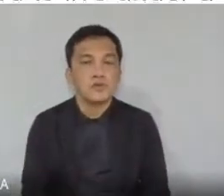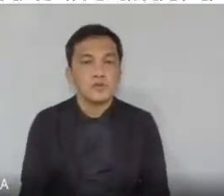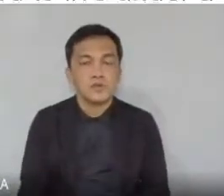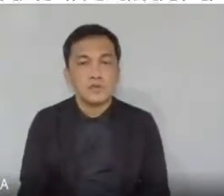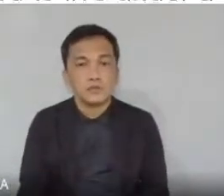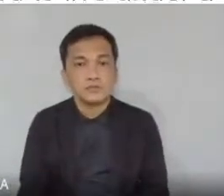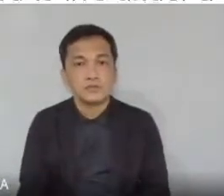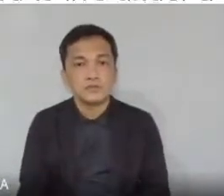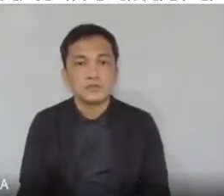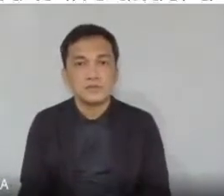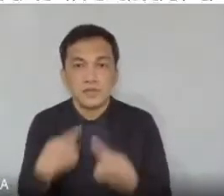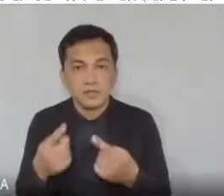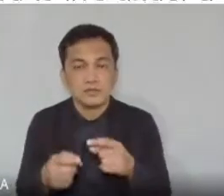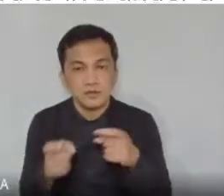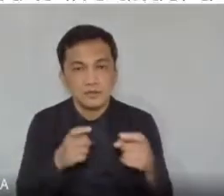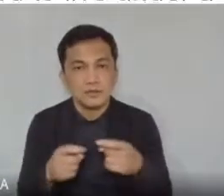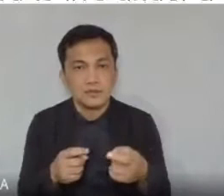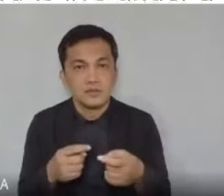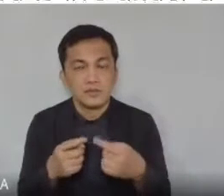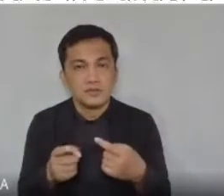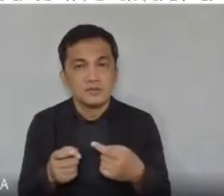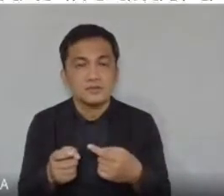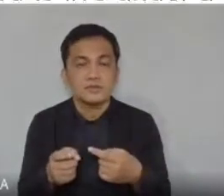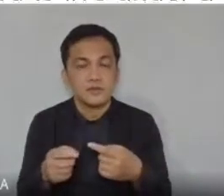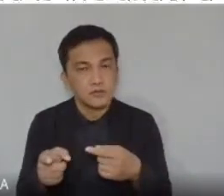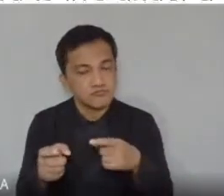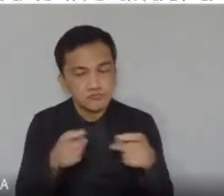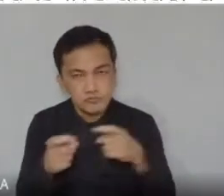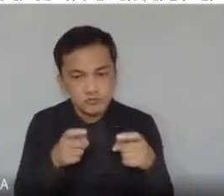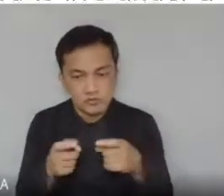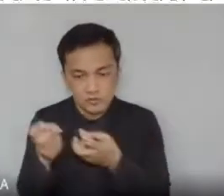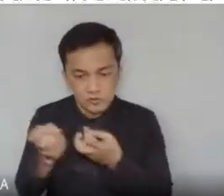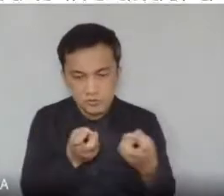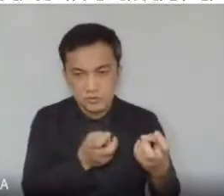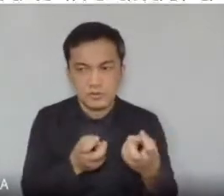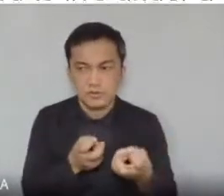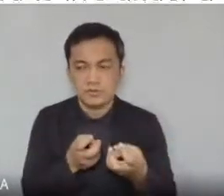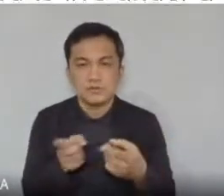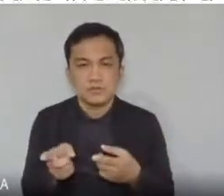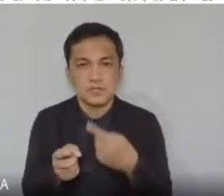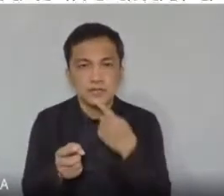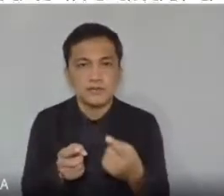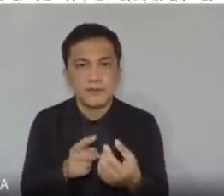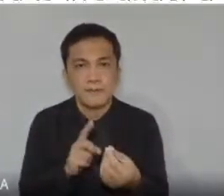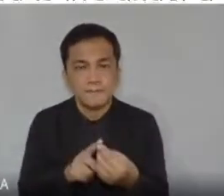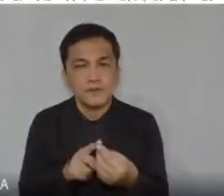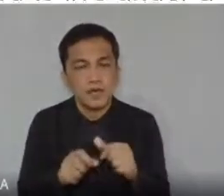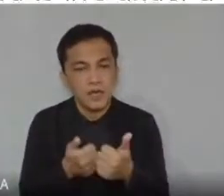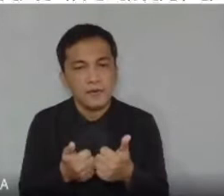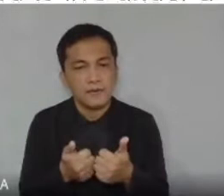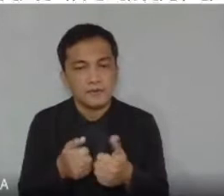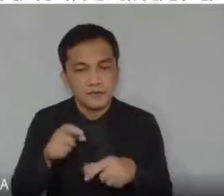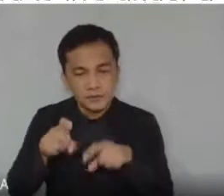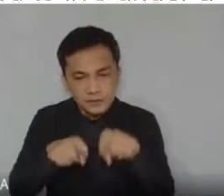every case? Can telemedicine actually contribute by identifying the hotspots?